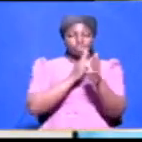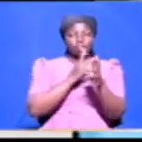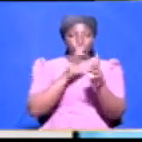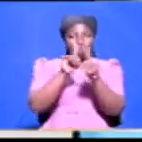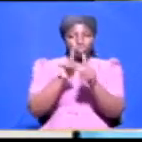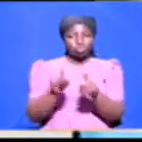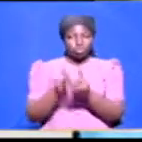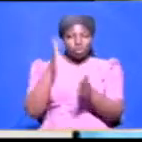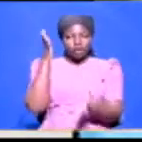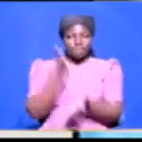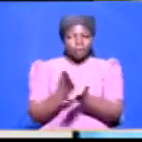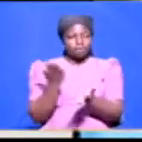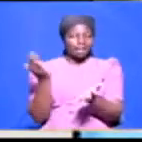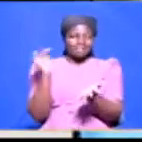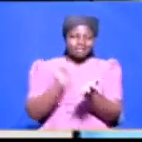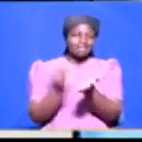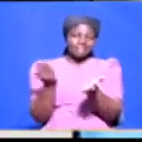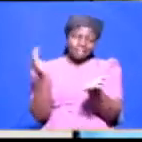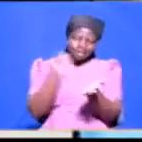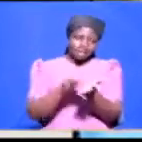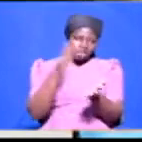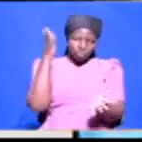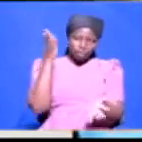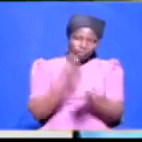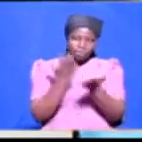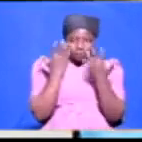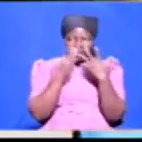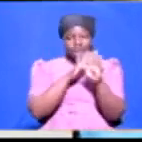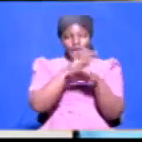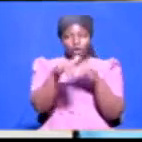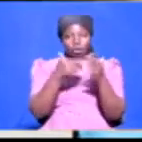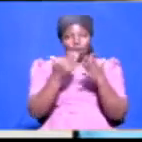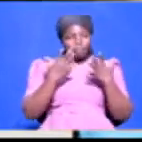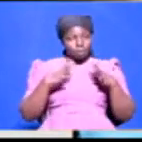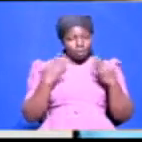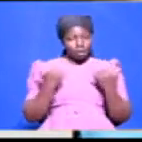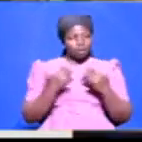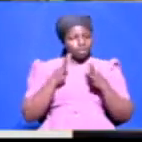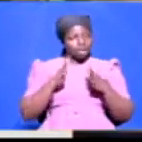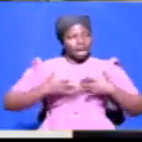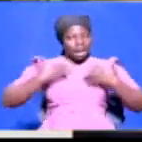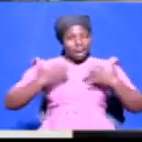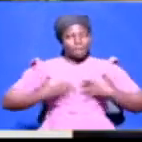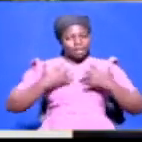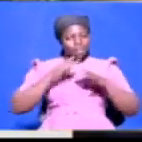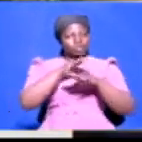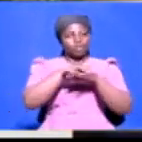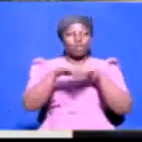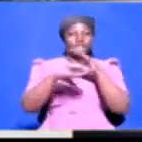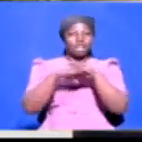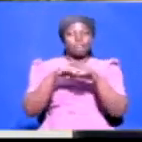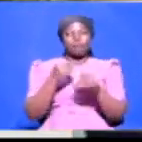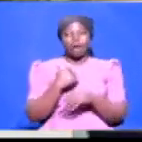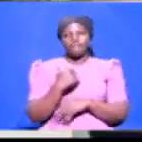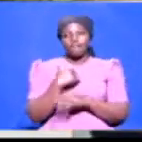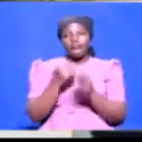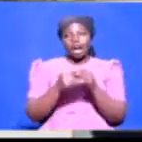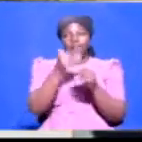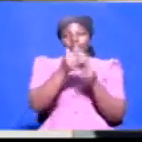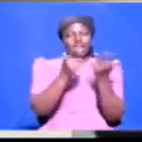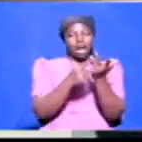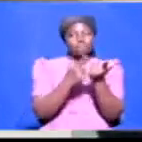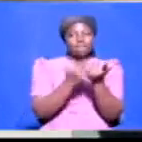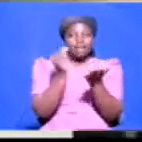have reconfirmed. And everybody now is happy and comfortable. After the retally, the